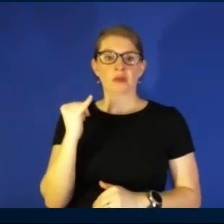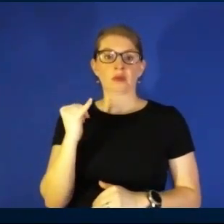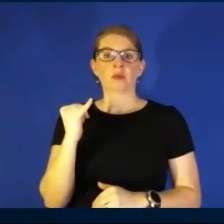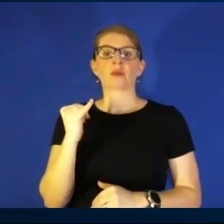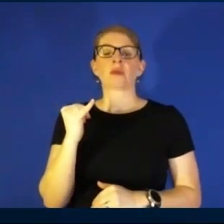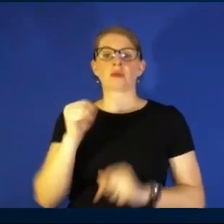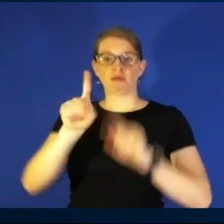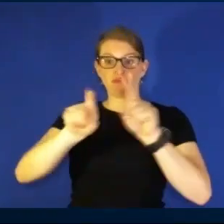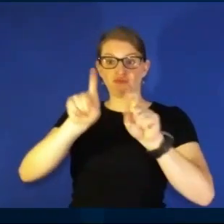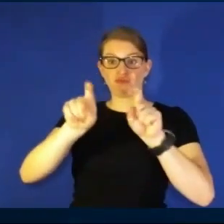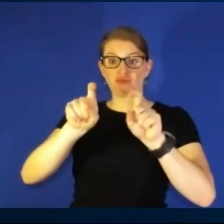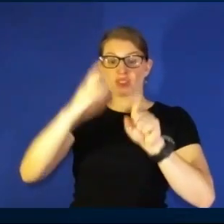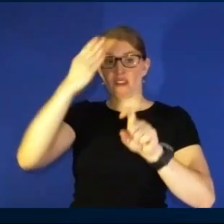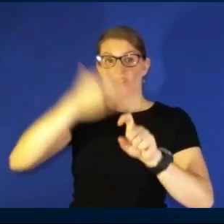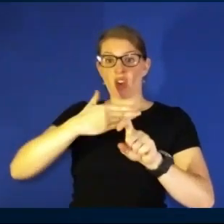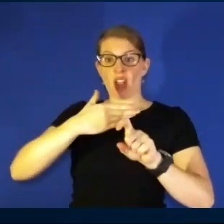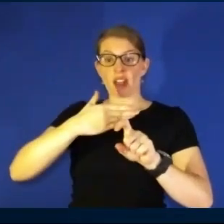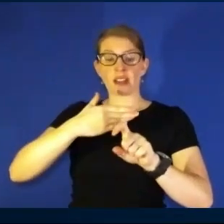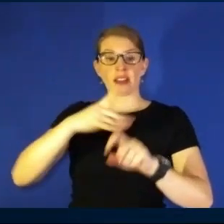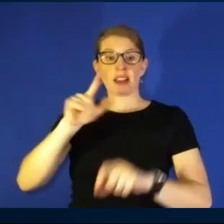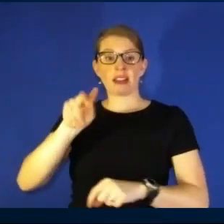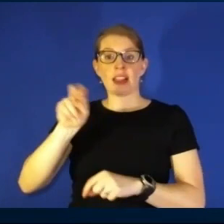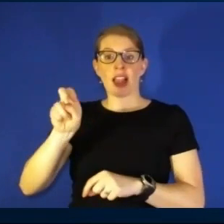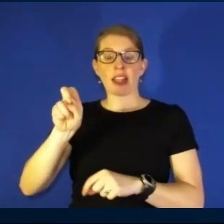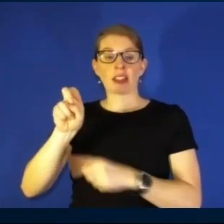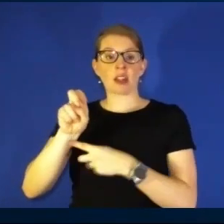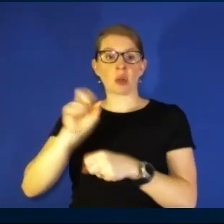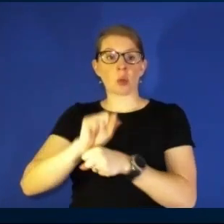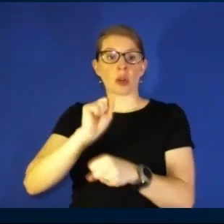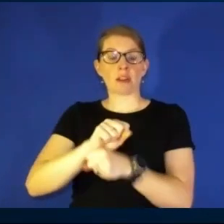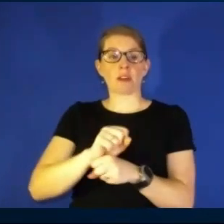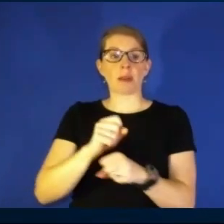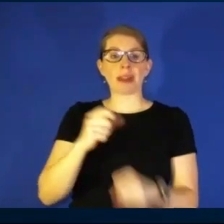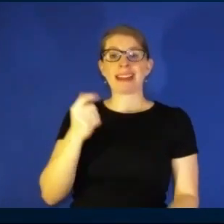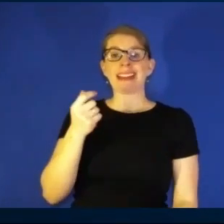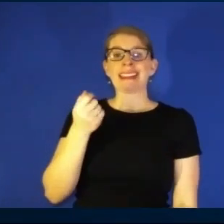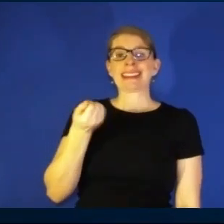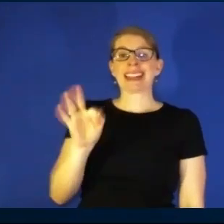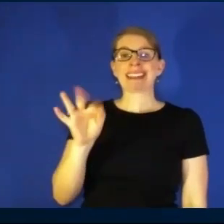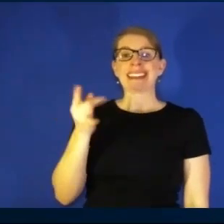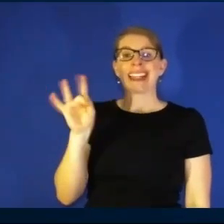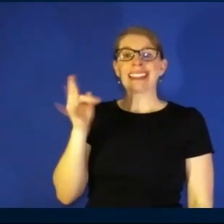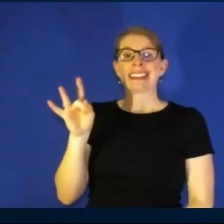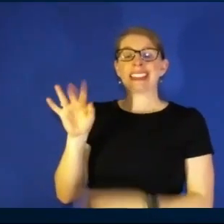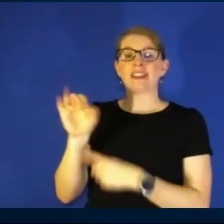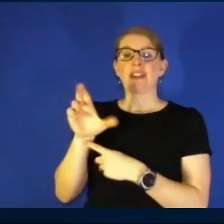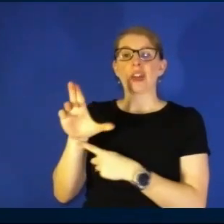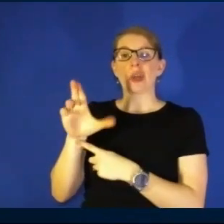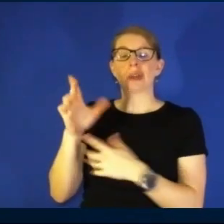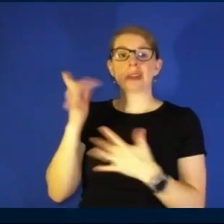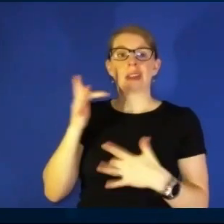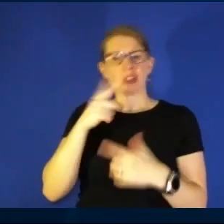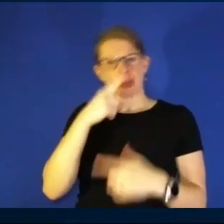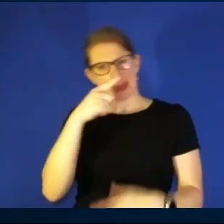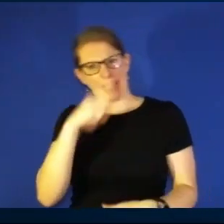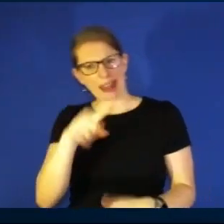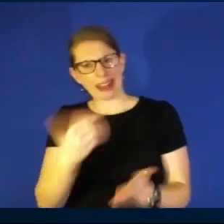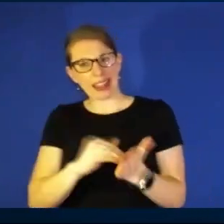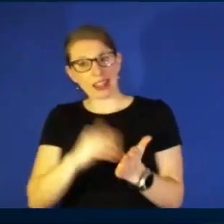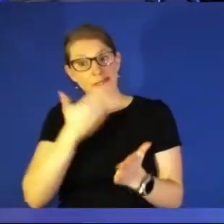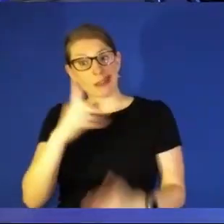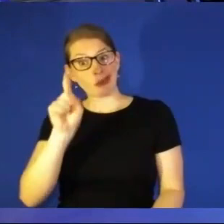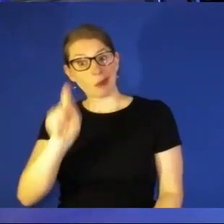the 1918 flu epidemic. I'll start with you, Dr. Porter-Williamson. Could you repeat that? It's a good one. It's